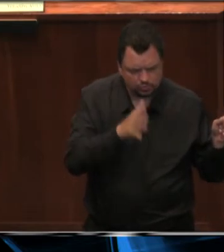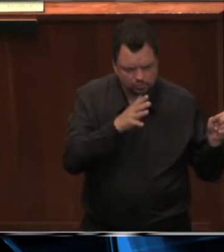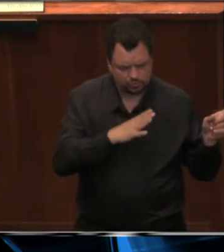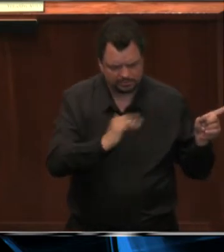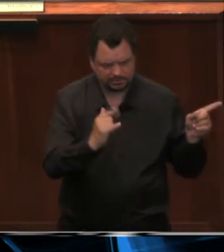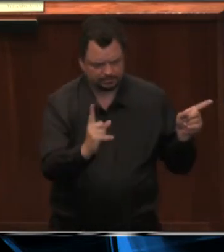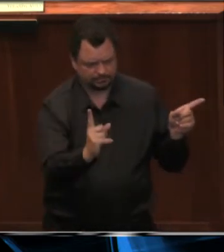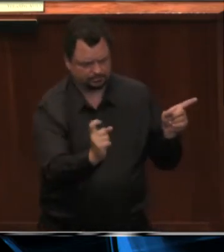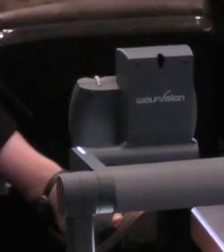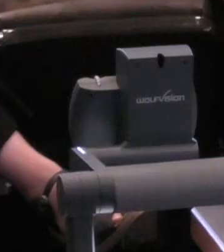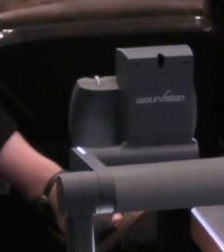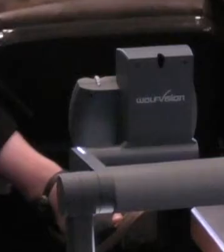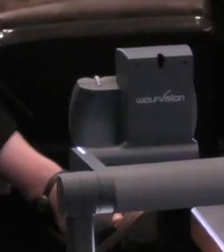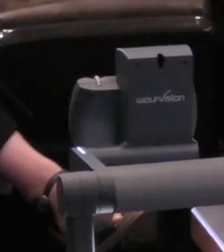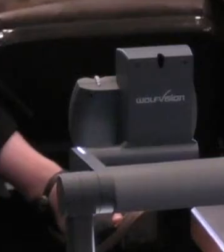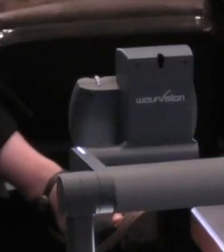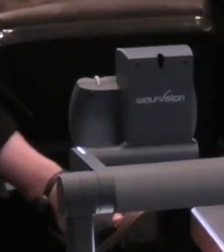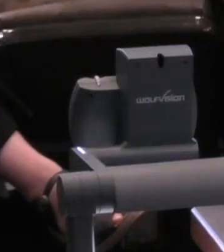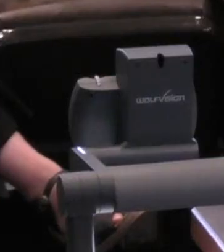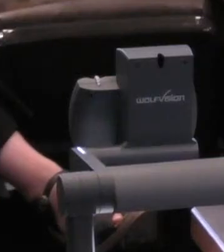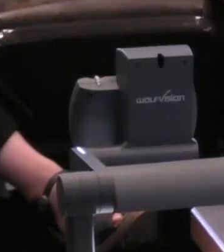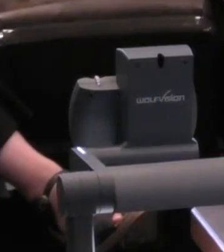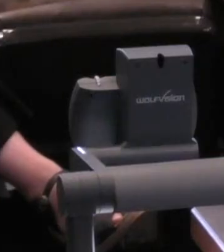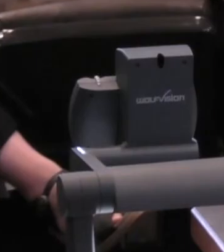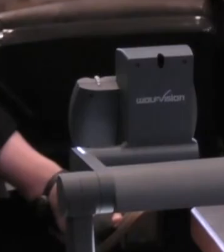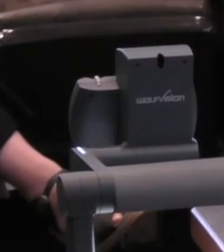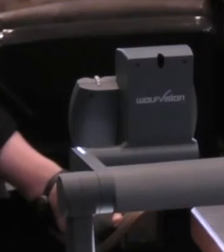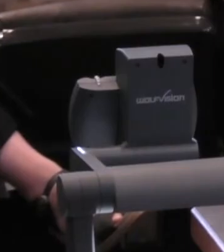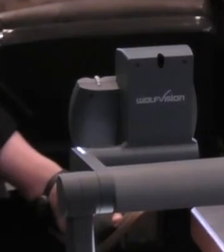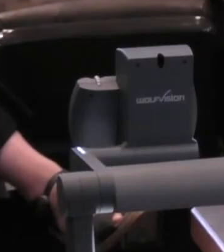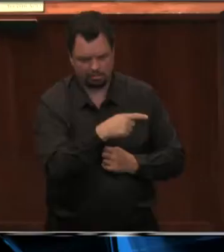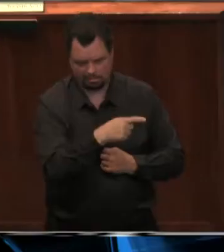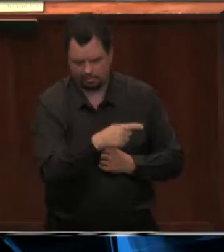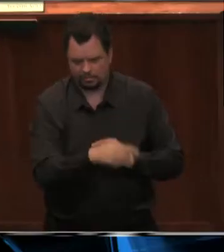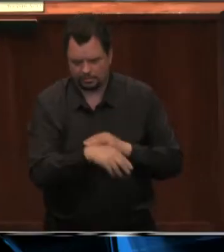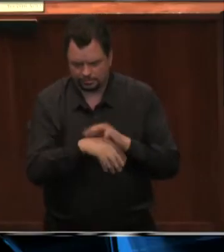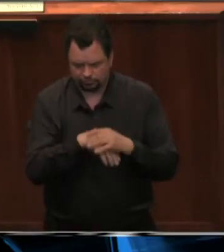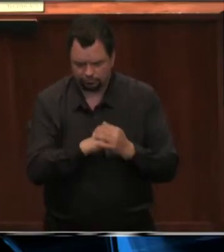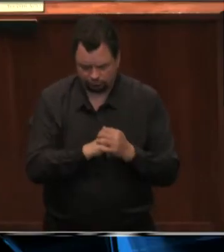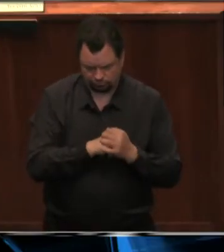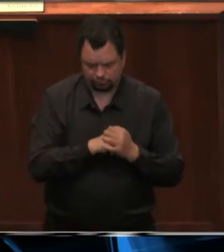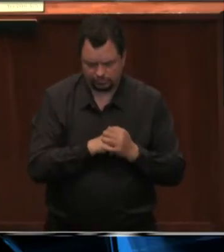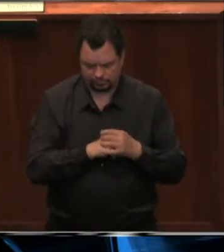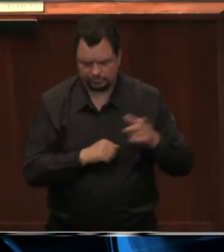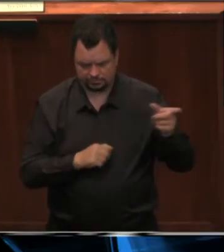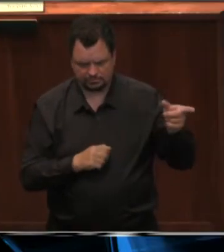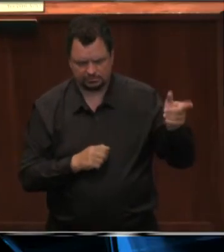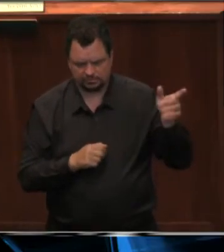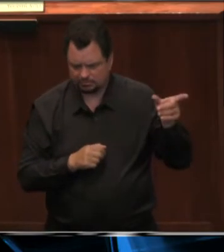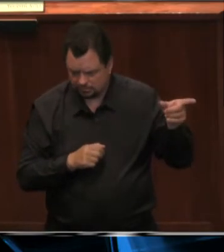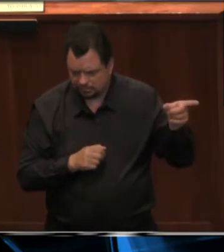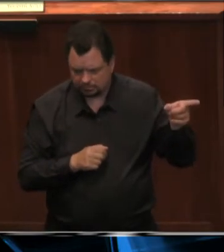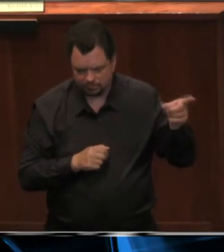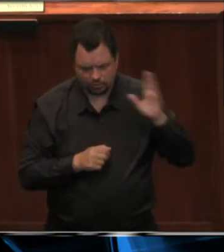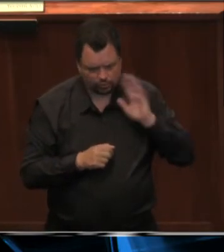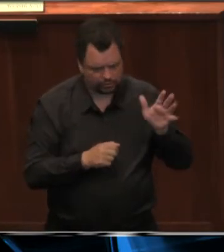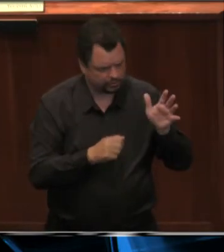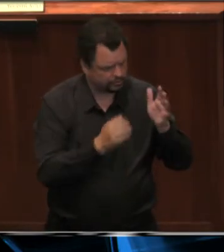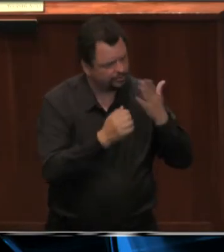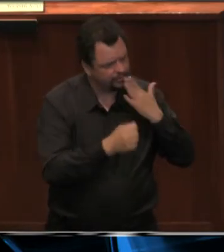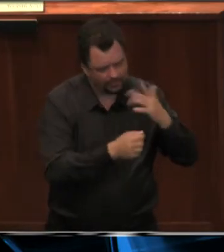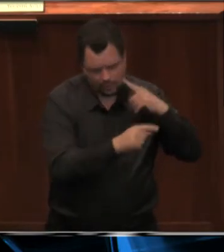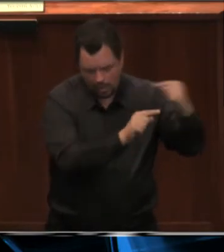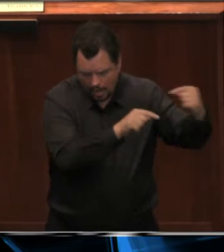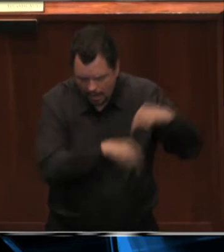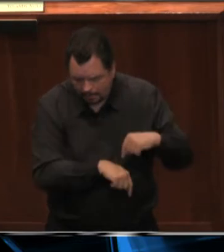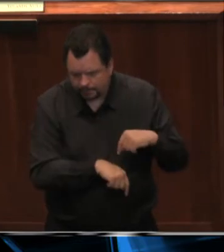to come up, but I know that we have some members of the Colorado Springs Conservatory, and thank you so much for being here. I know that you all need to leave, I